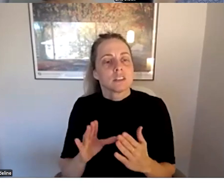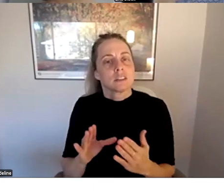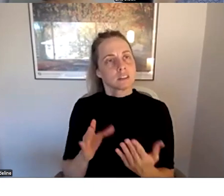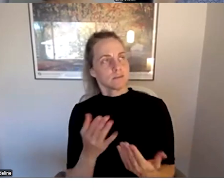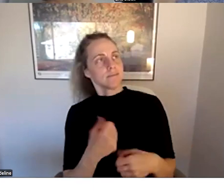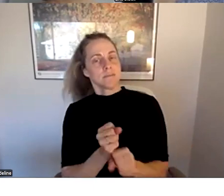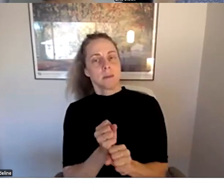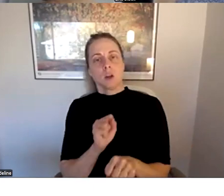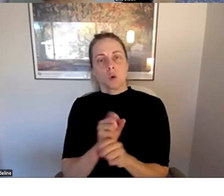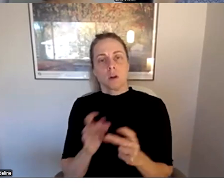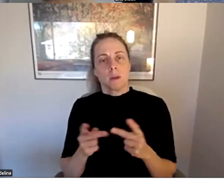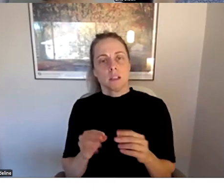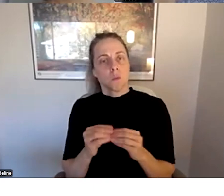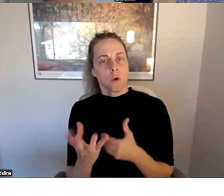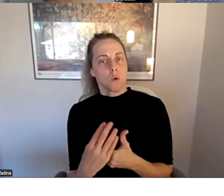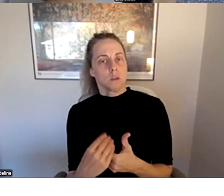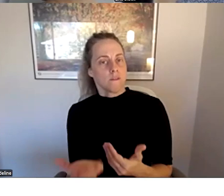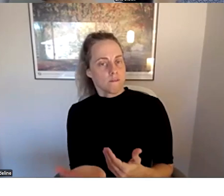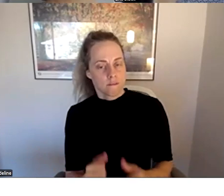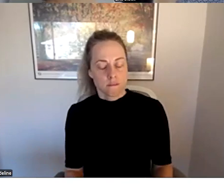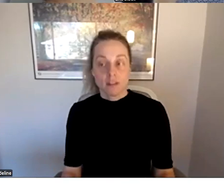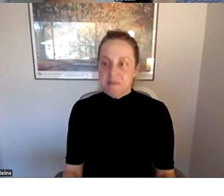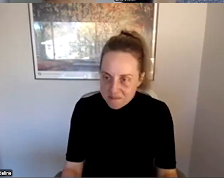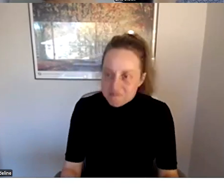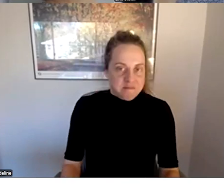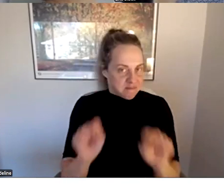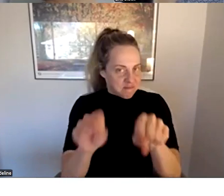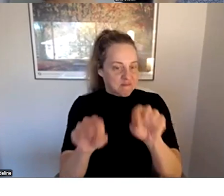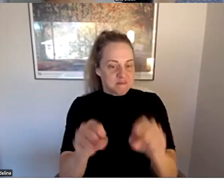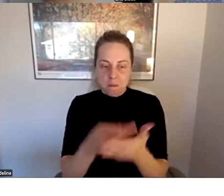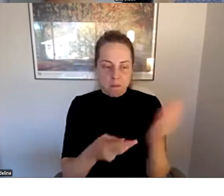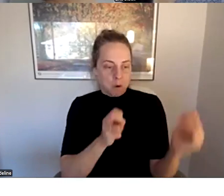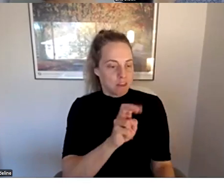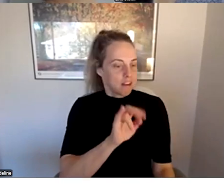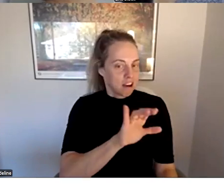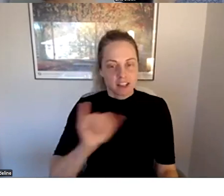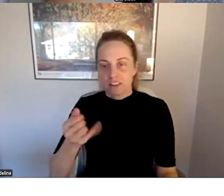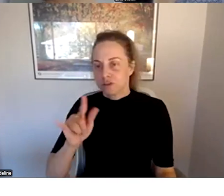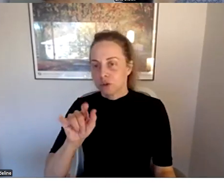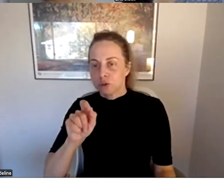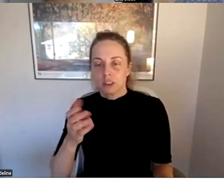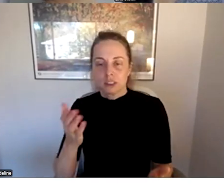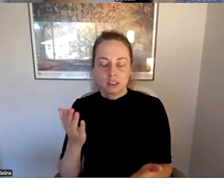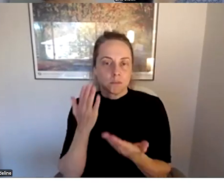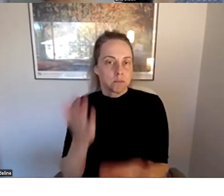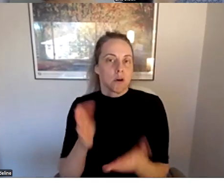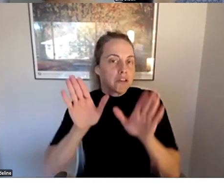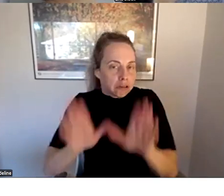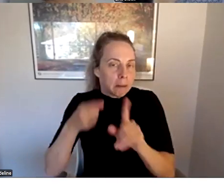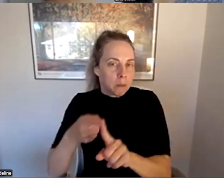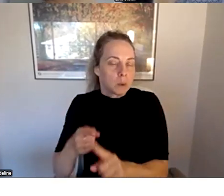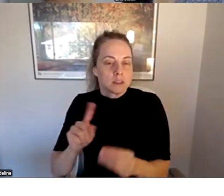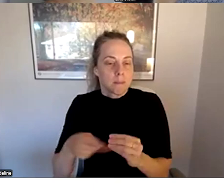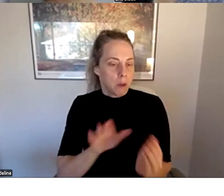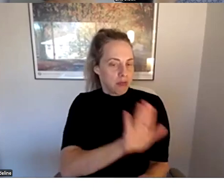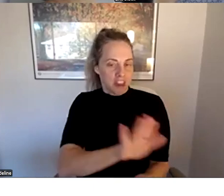more inclusive. Yeah. Well, both Eric and Julie brought up some great points about what their agencies are